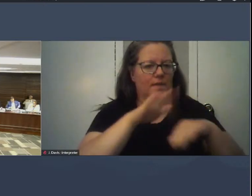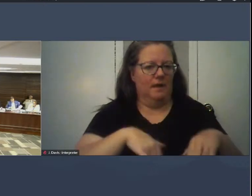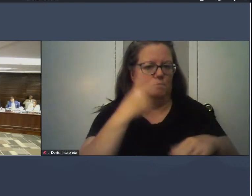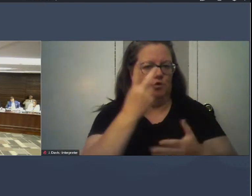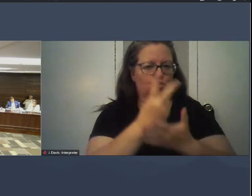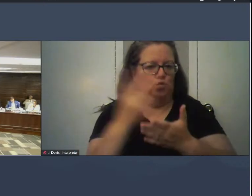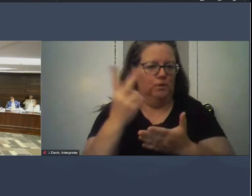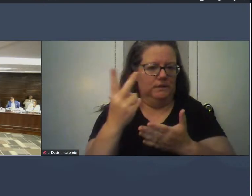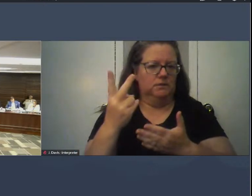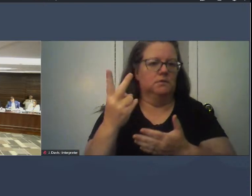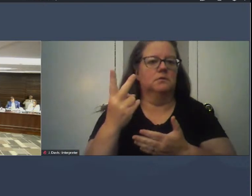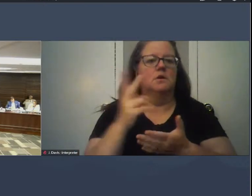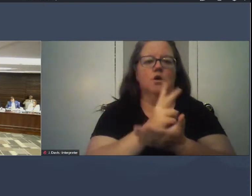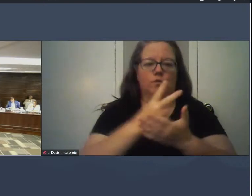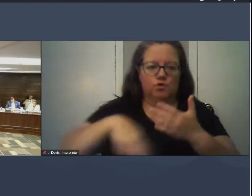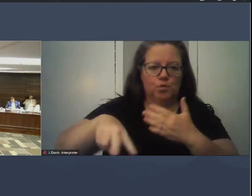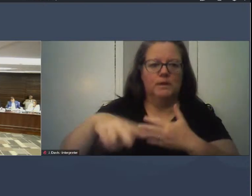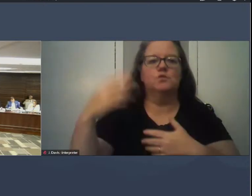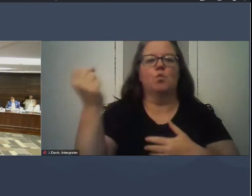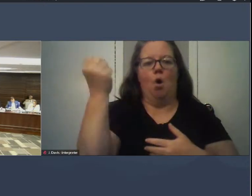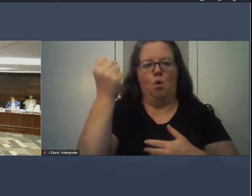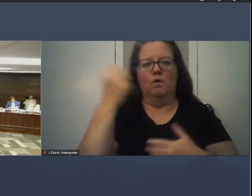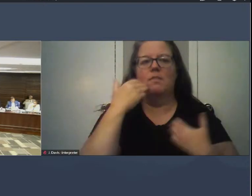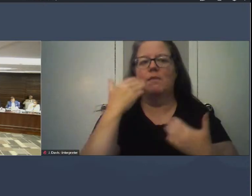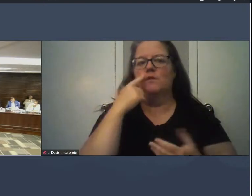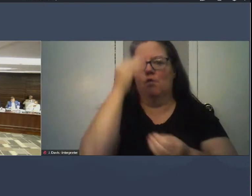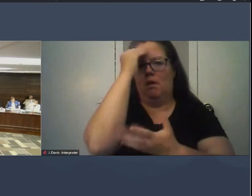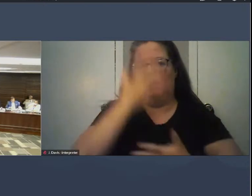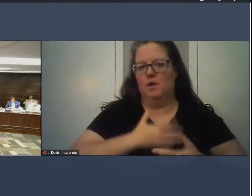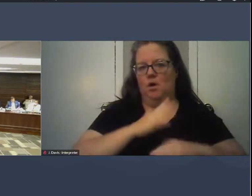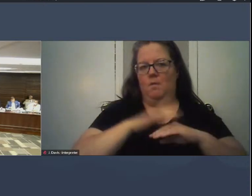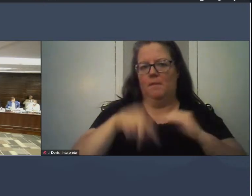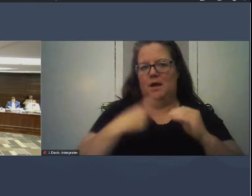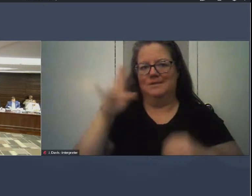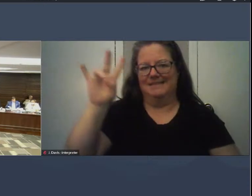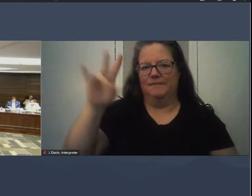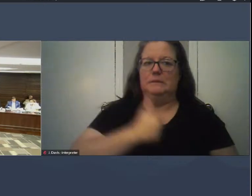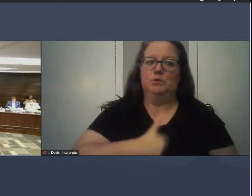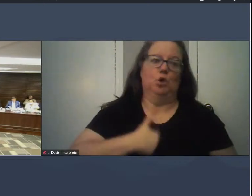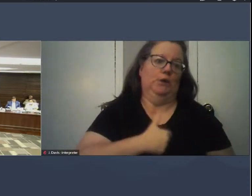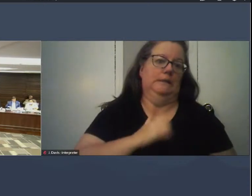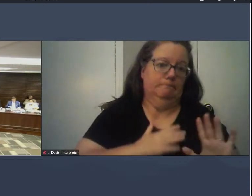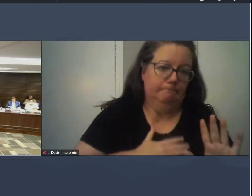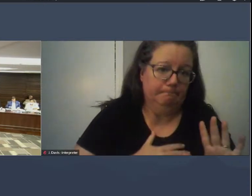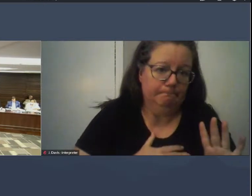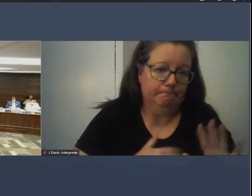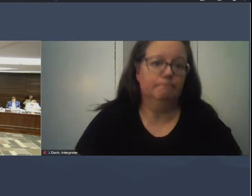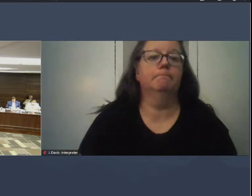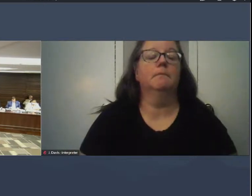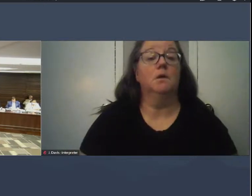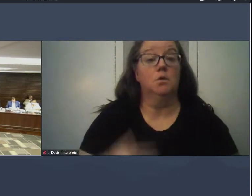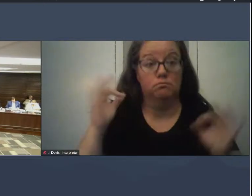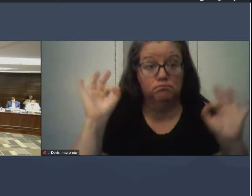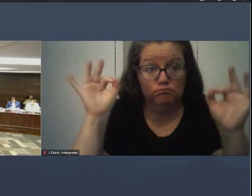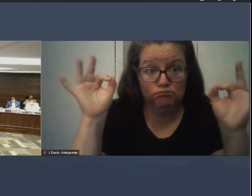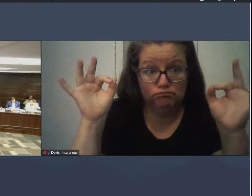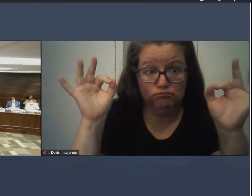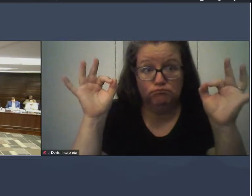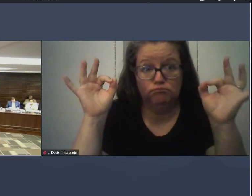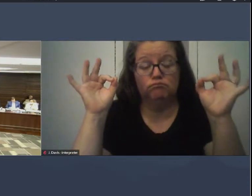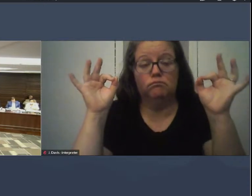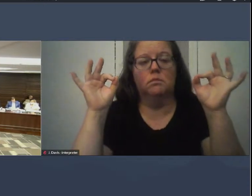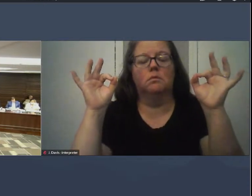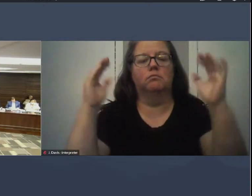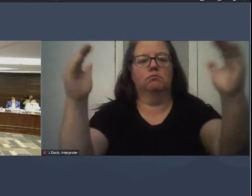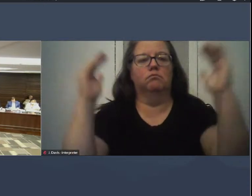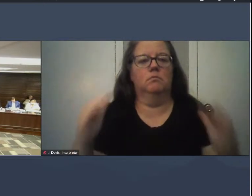weeks. If they don't. All right, and thank you for the heads up on 7. Guys, I apologize. Good? All right,